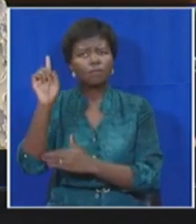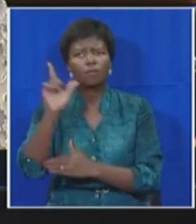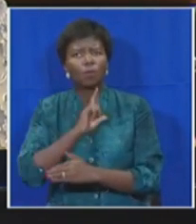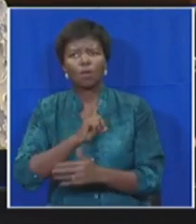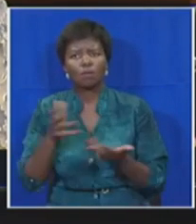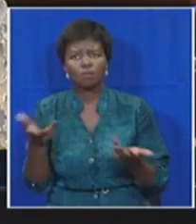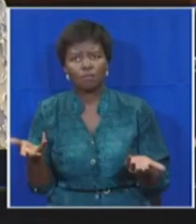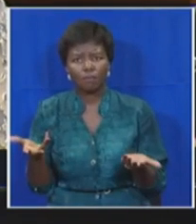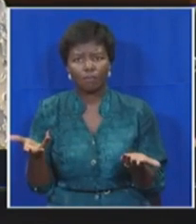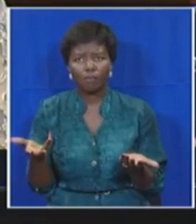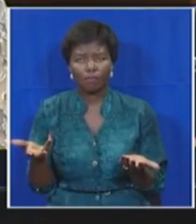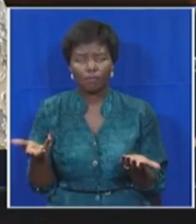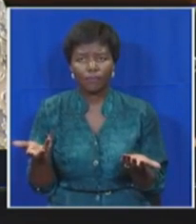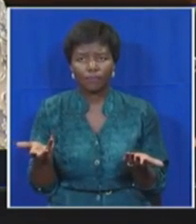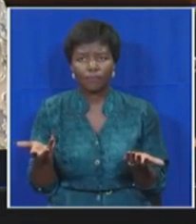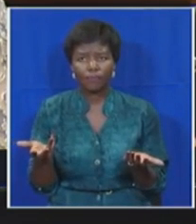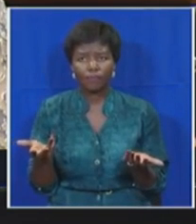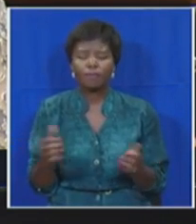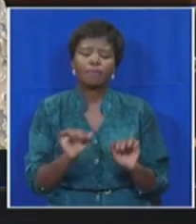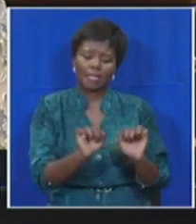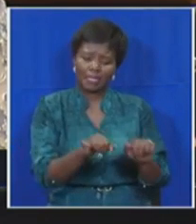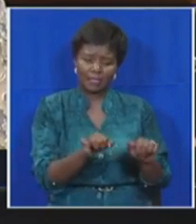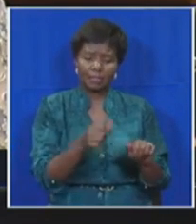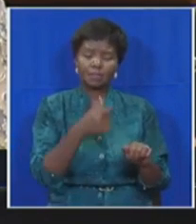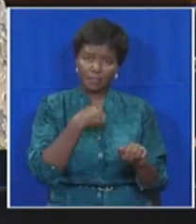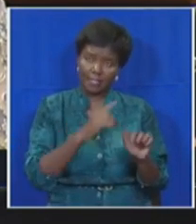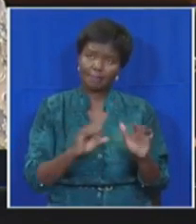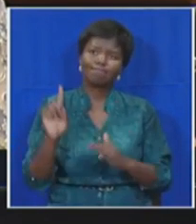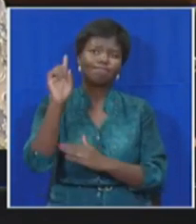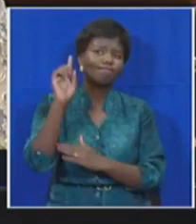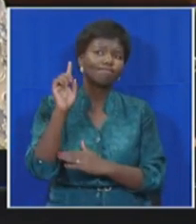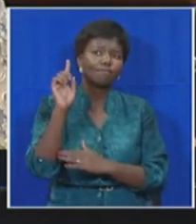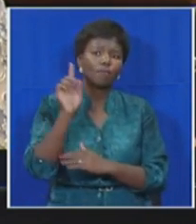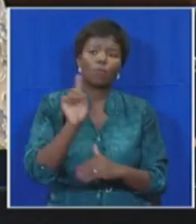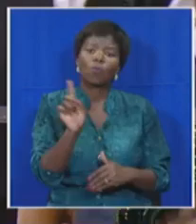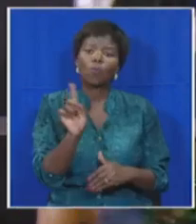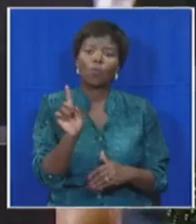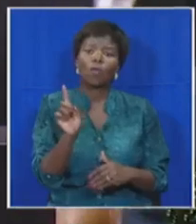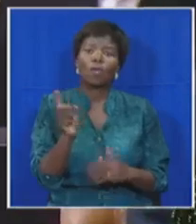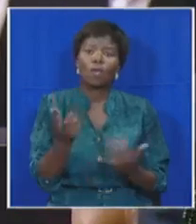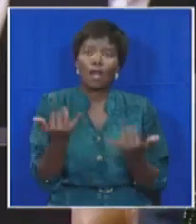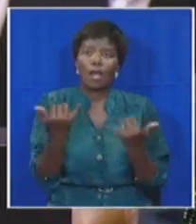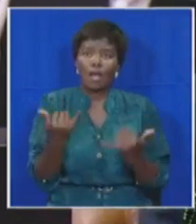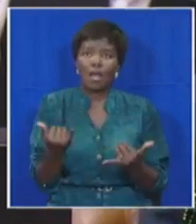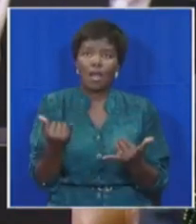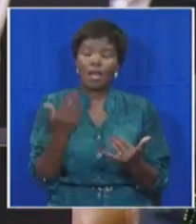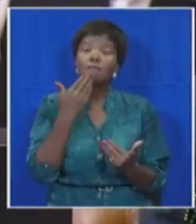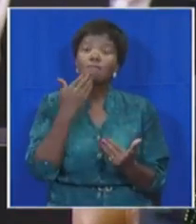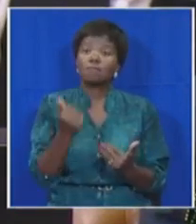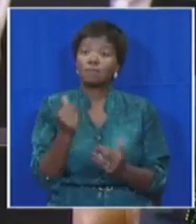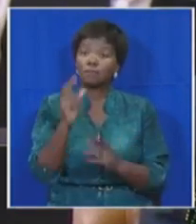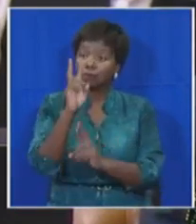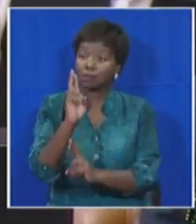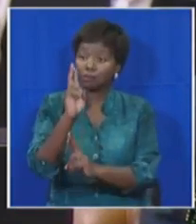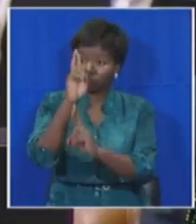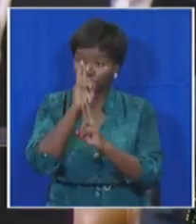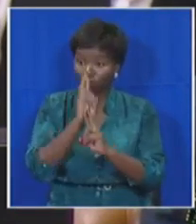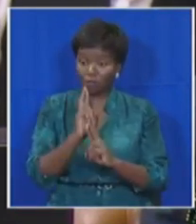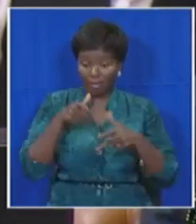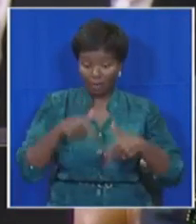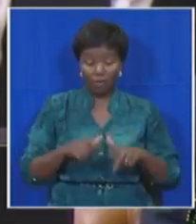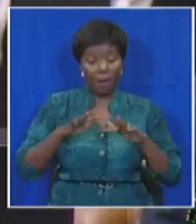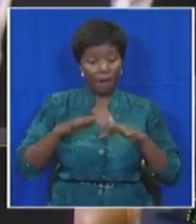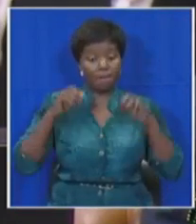Yes. Yes, sir. The point of order I want to raise is that respect for the House